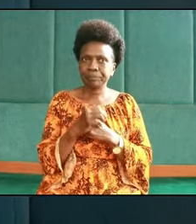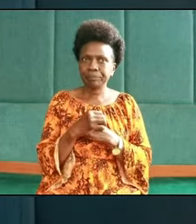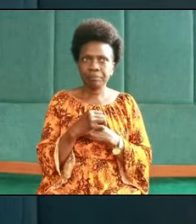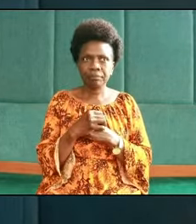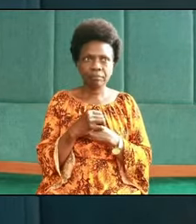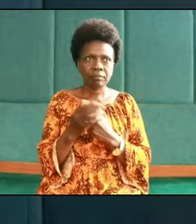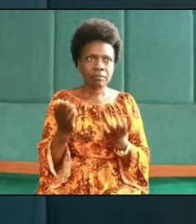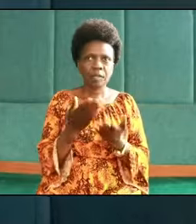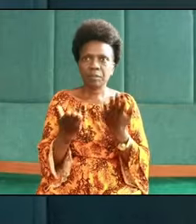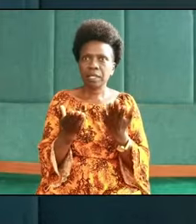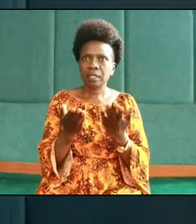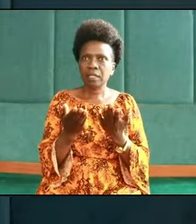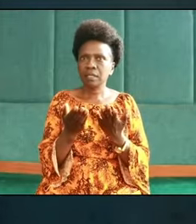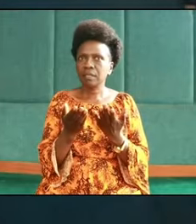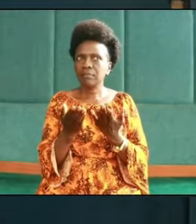Maybe they are tired